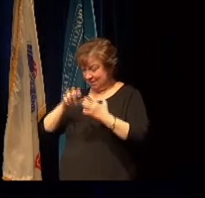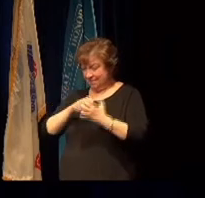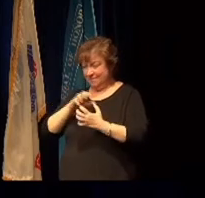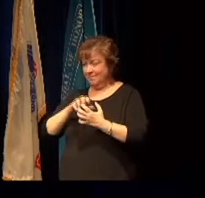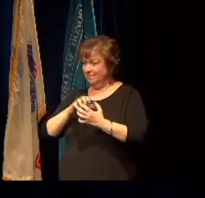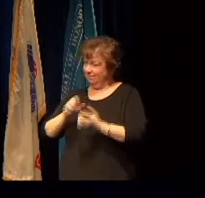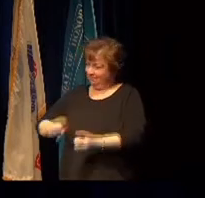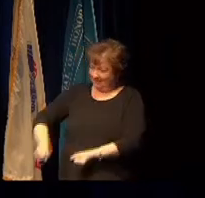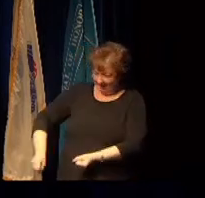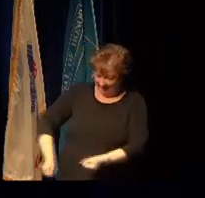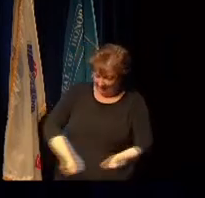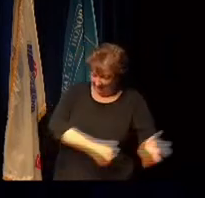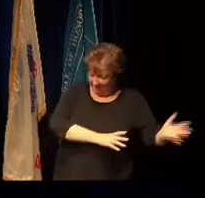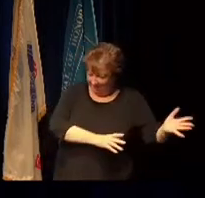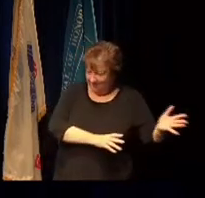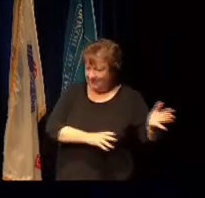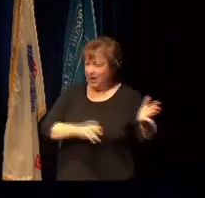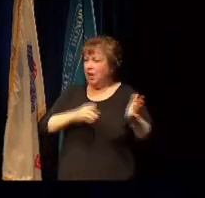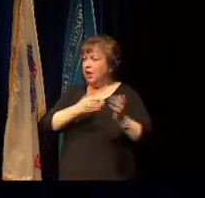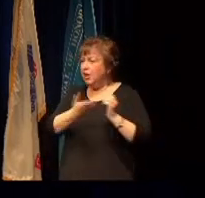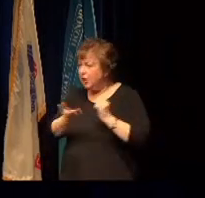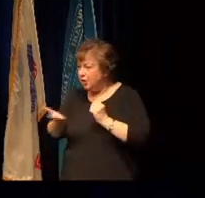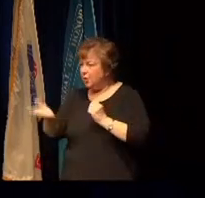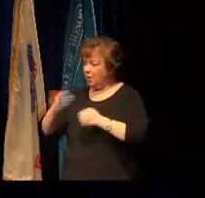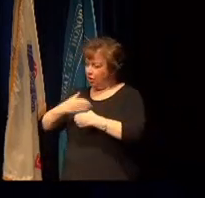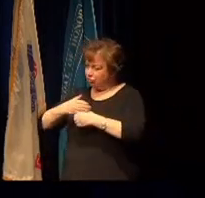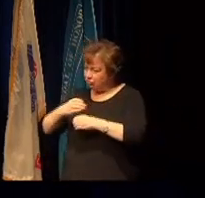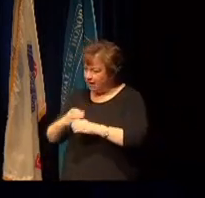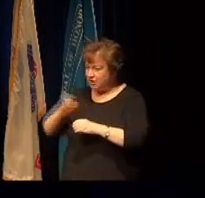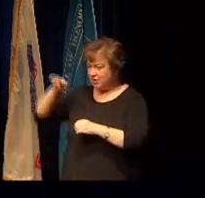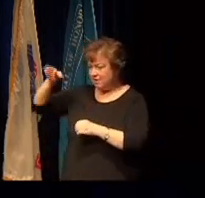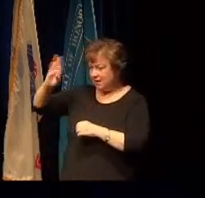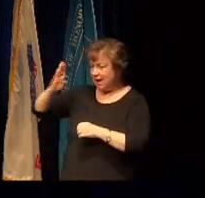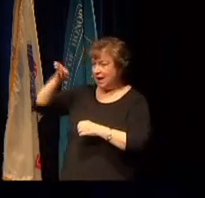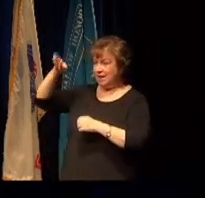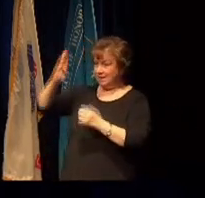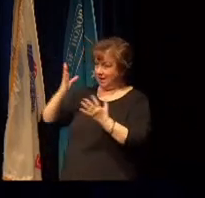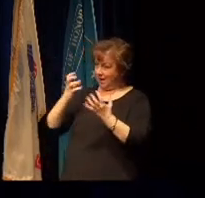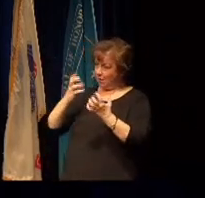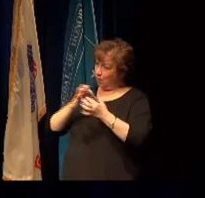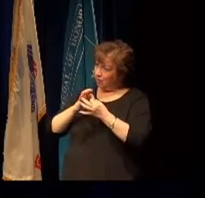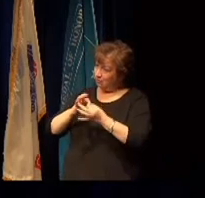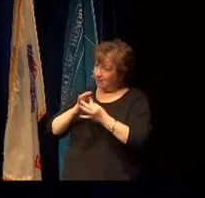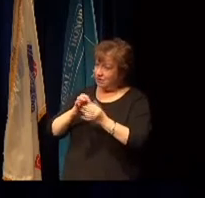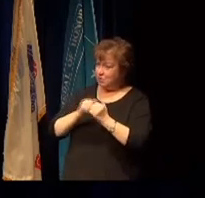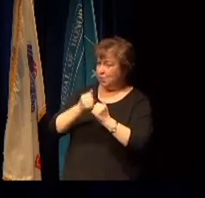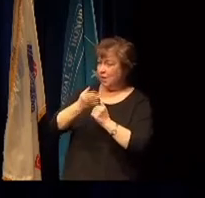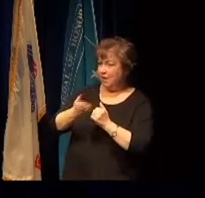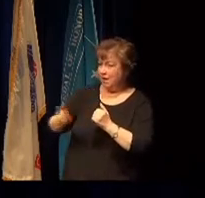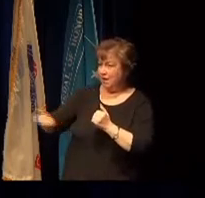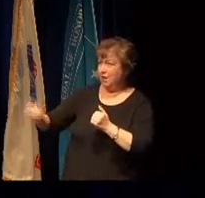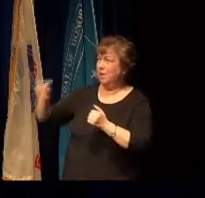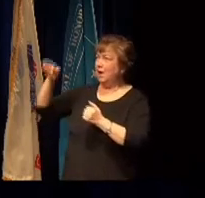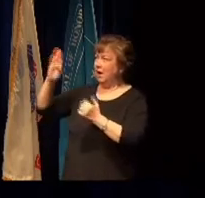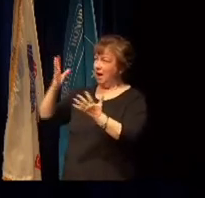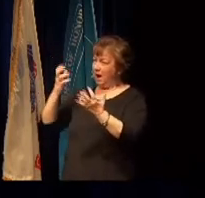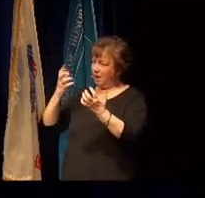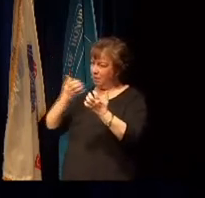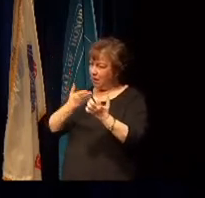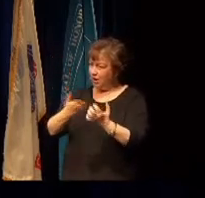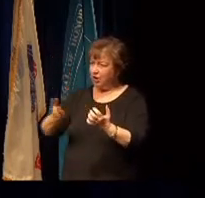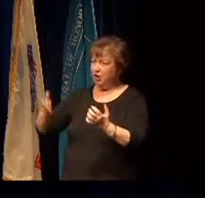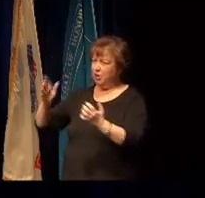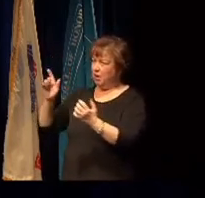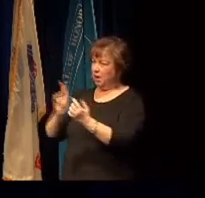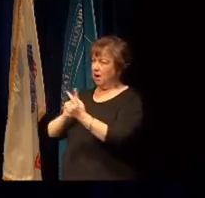of God. God wants to have a relationship with you. He wants you to come by faith to him and trust